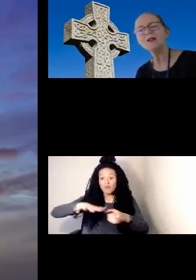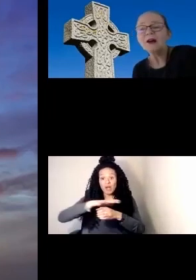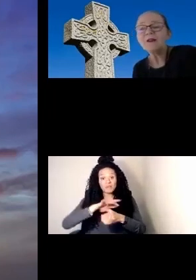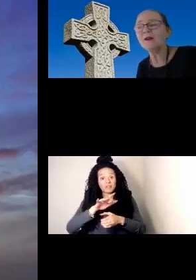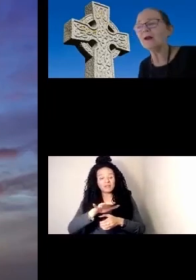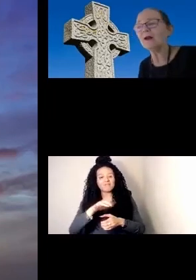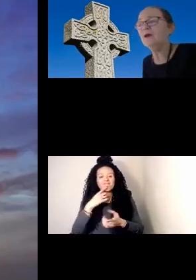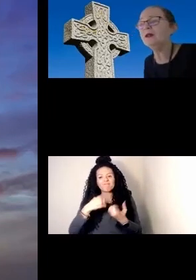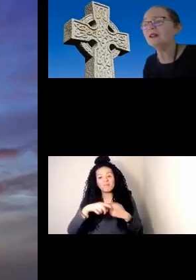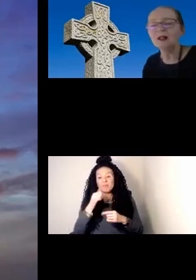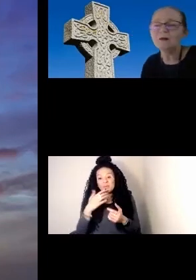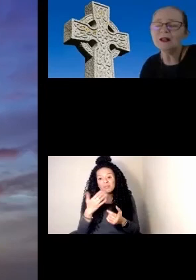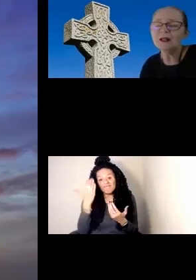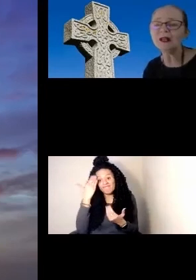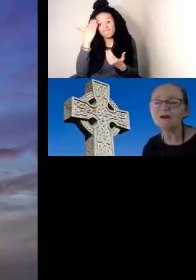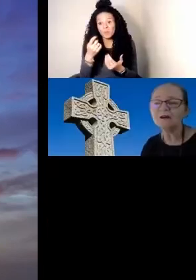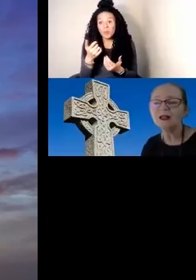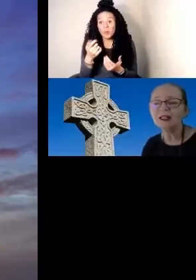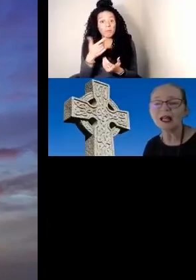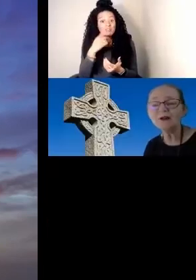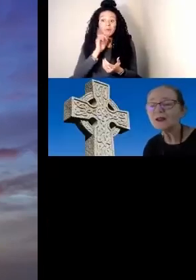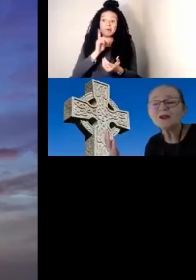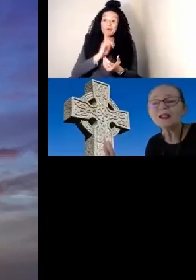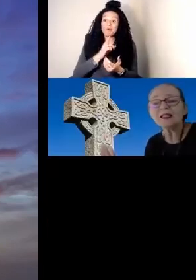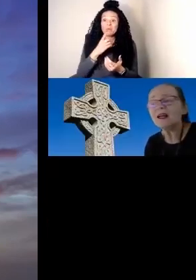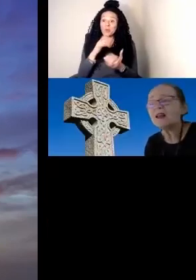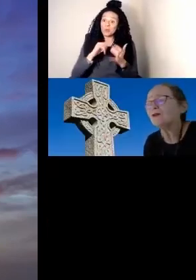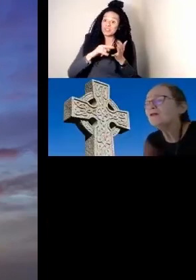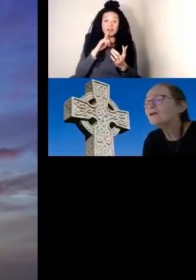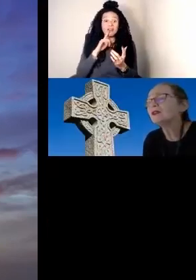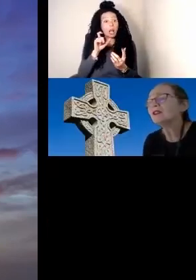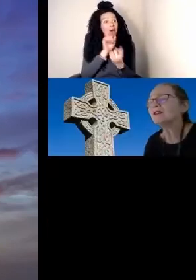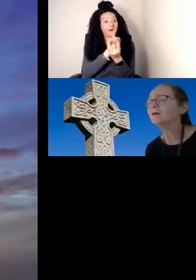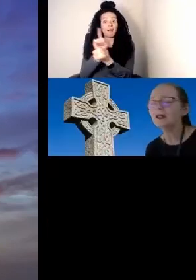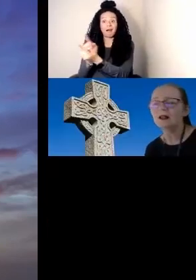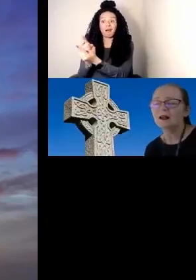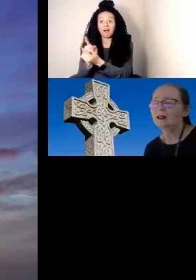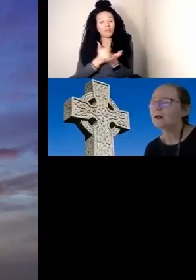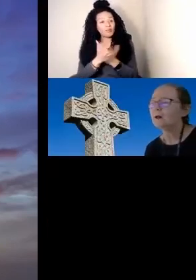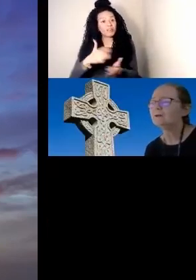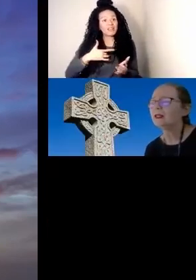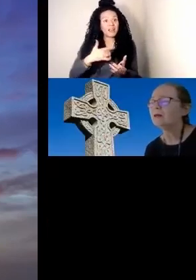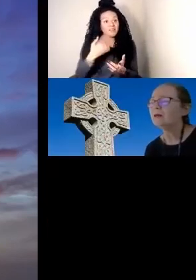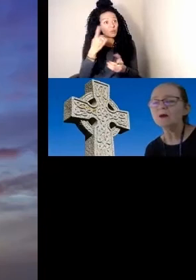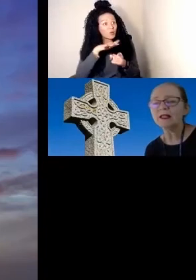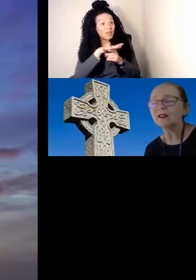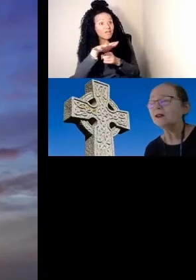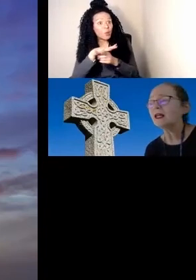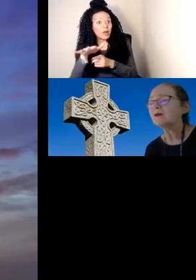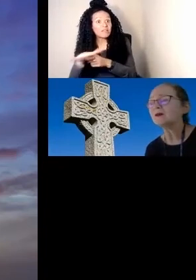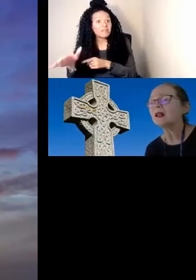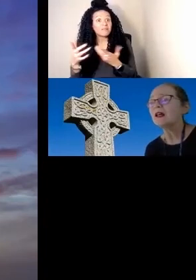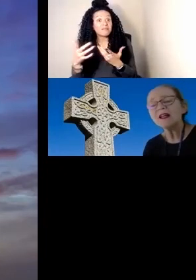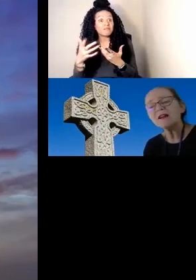little or nothing about the women that Columba himself encountered during his life, who influenced him in many ways and